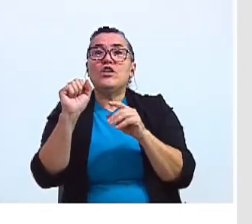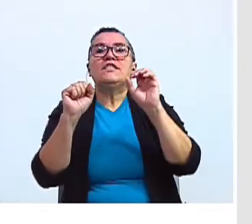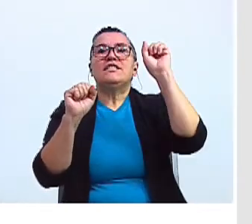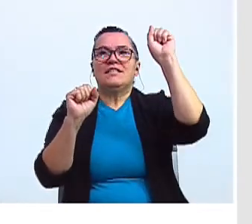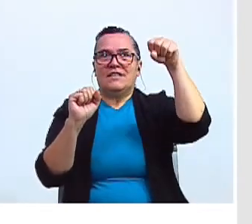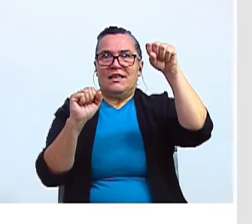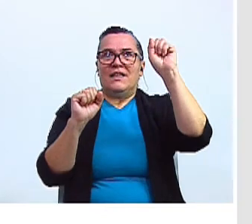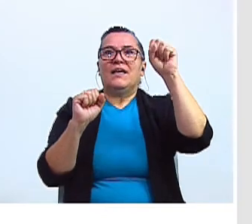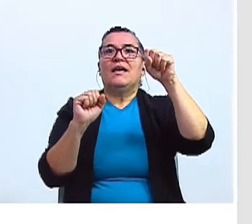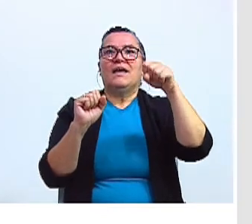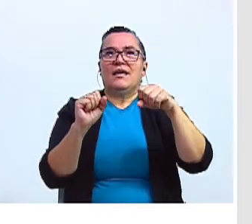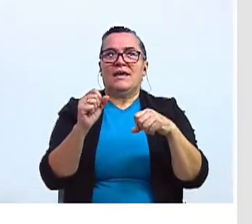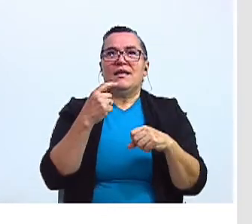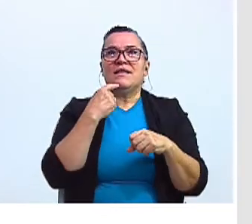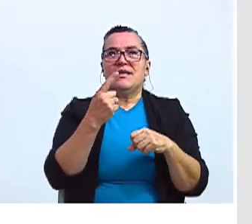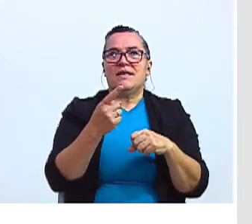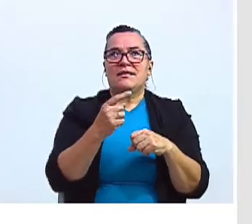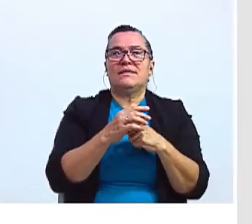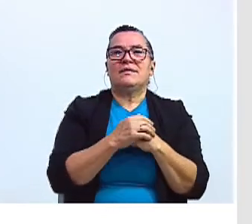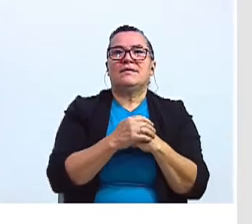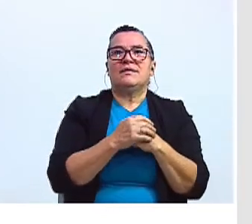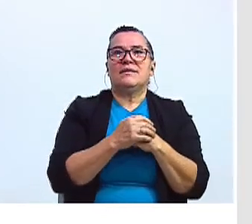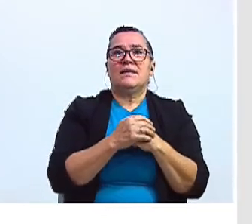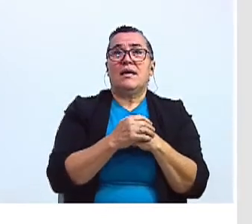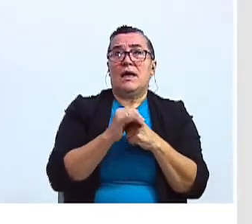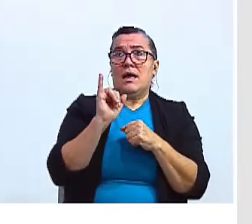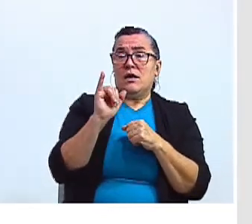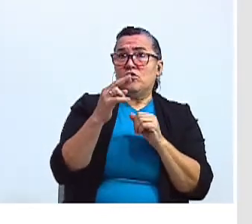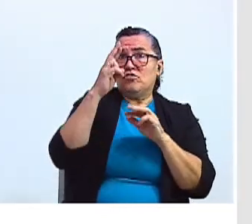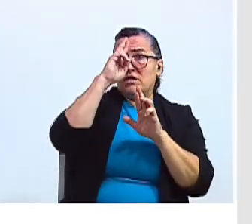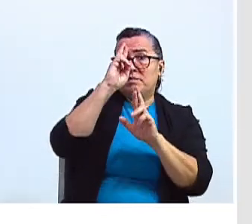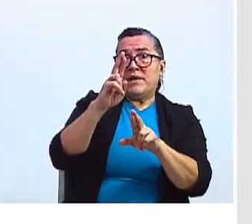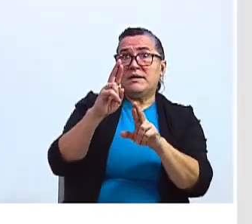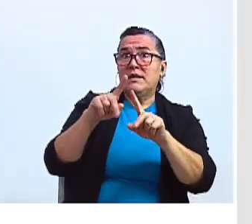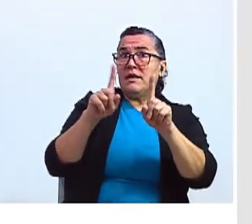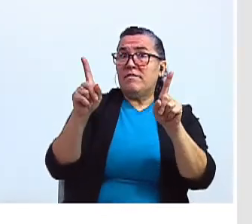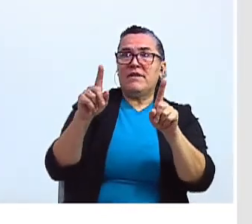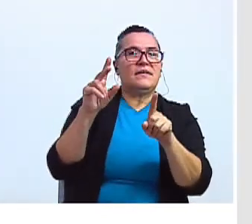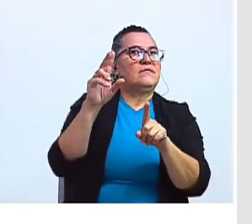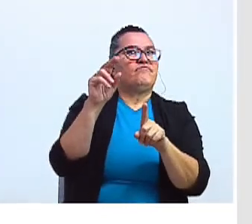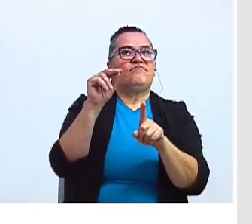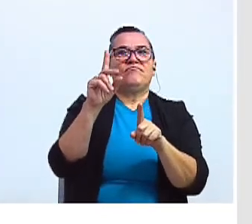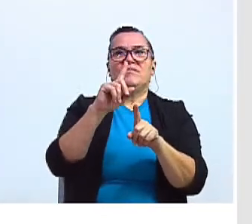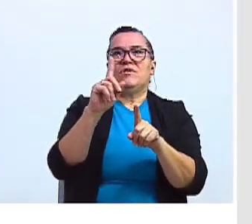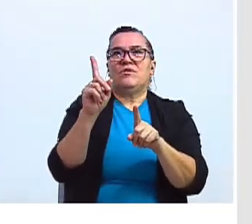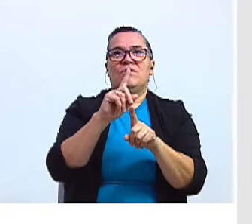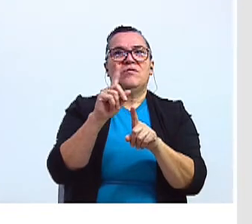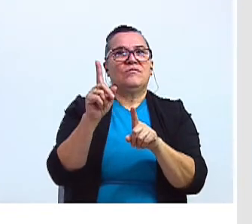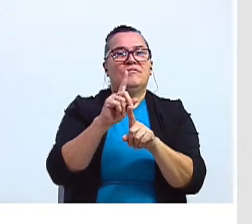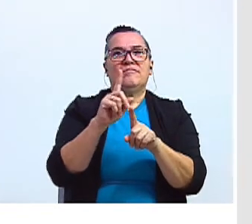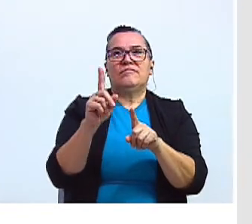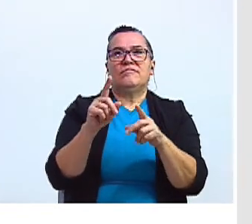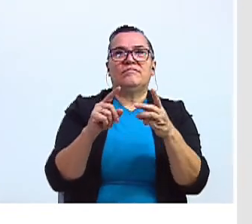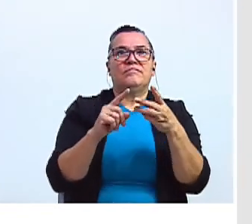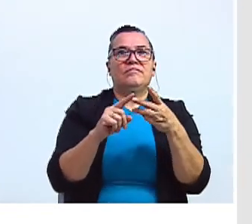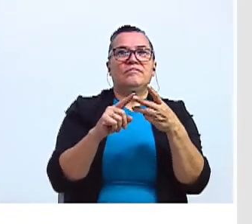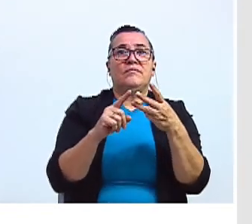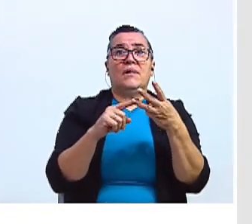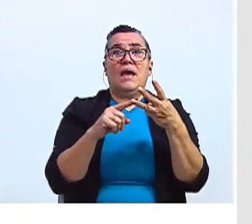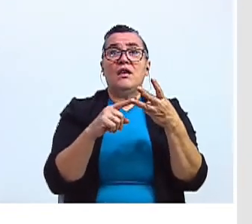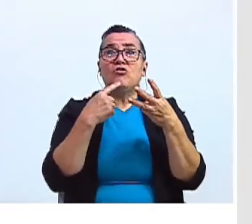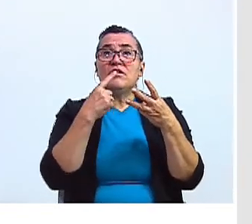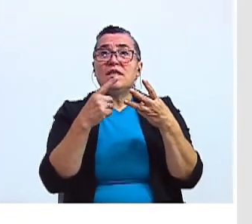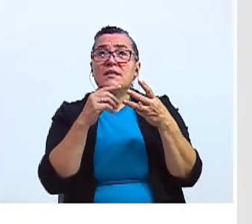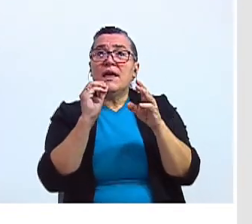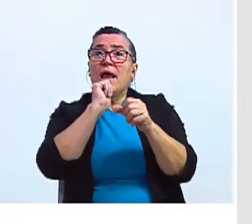Yes, they mentioned that. Very good. Cliques respect differences? No, they didn't mention that. Okay, cliques are